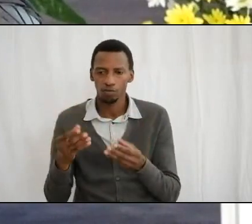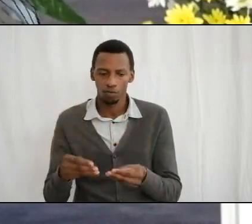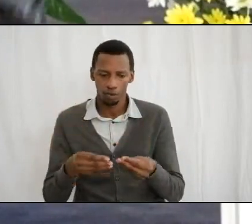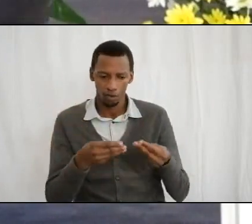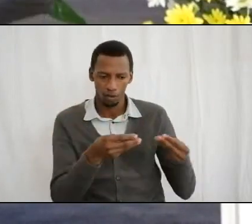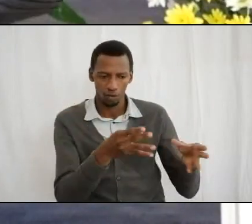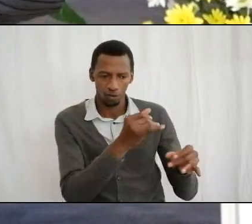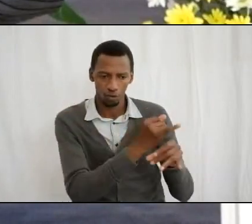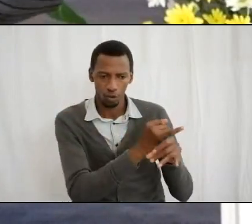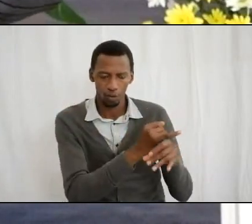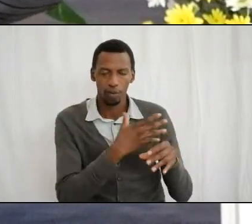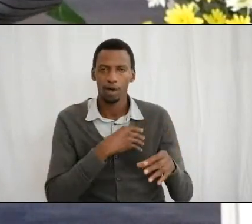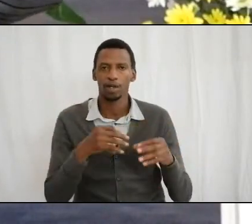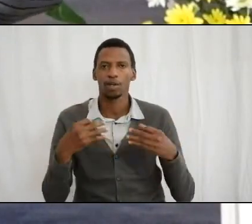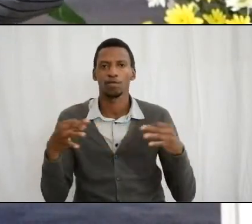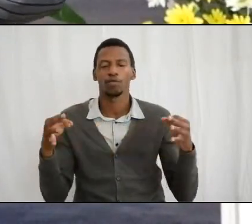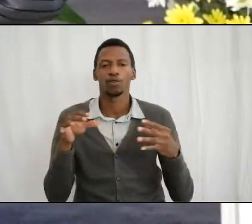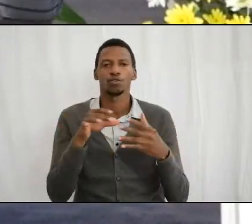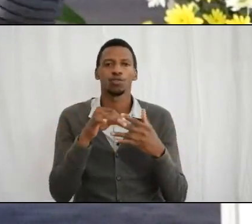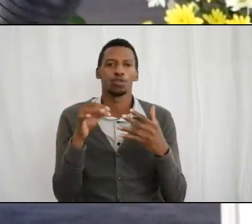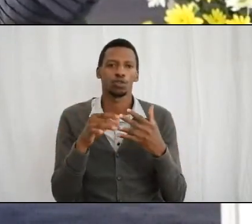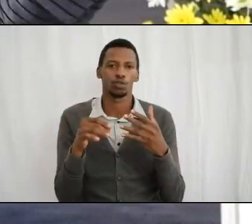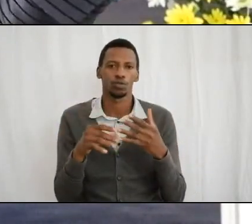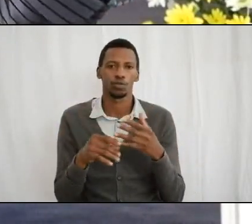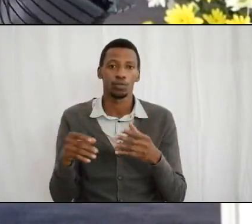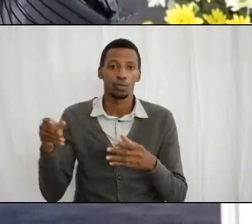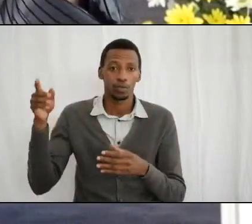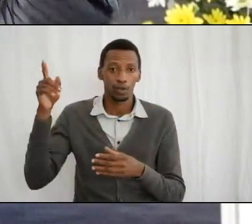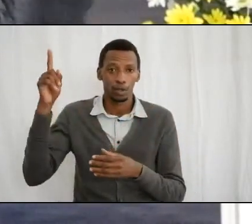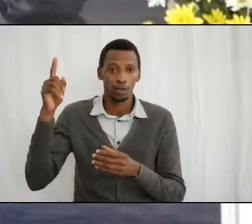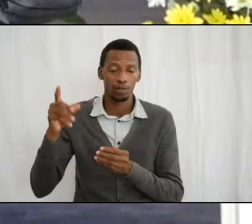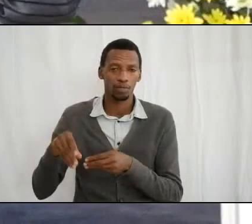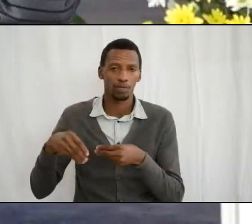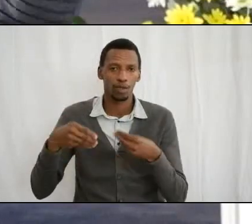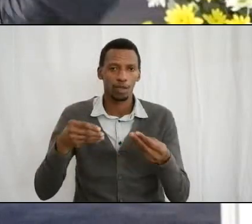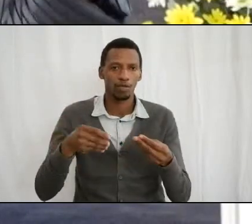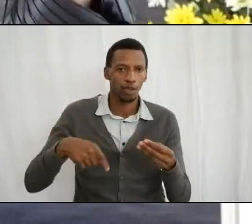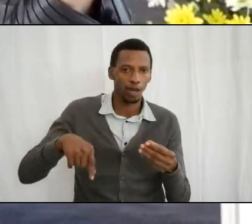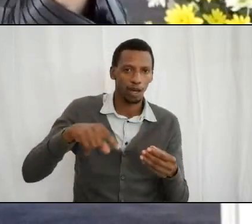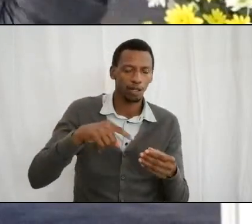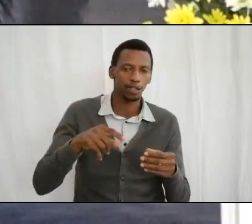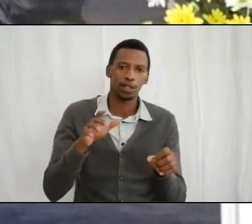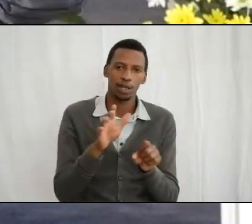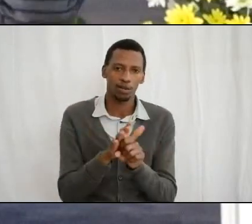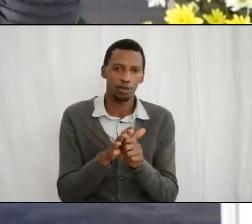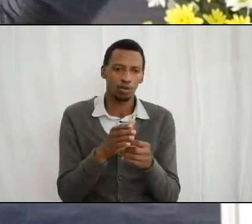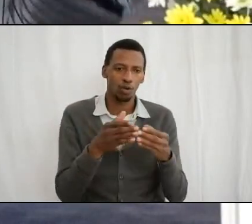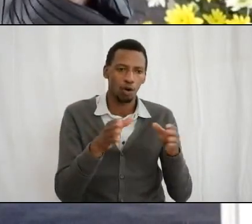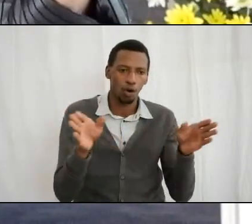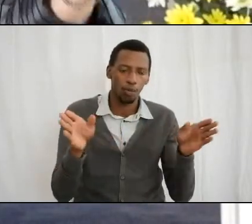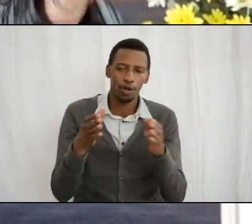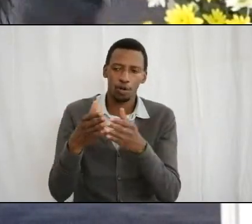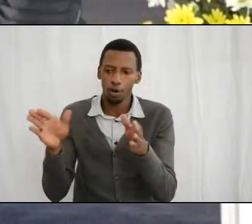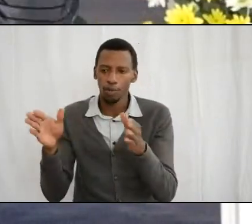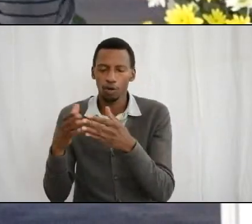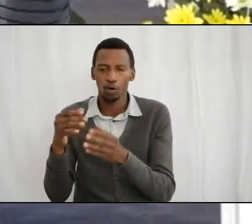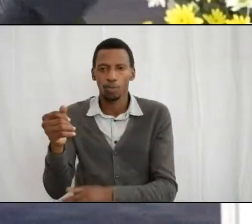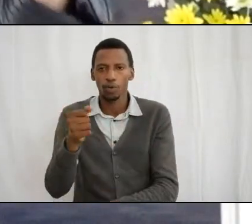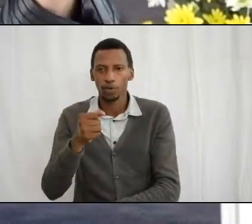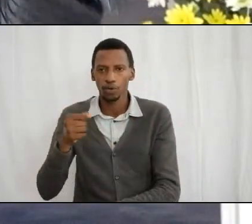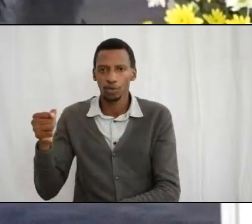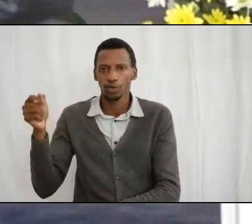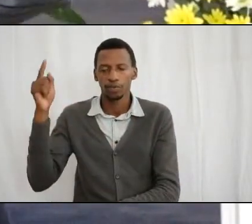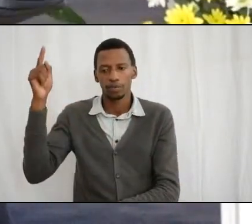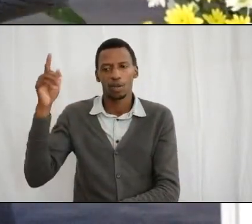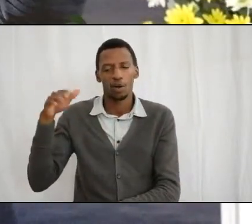choice. And he is giving us an awful lot. And he's opening doors. And he's always there. He